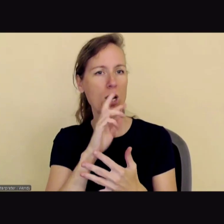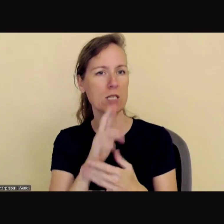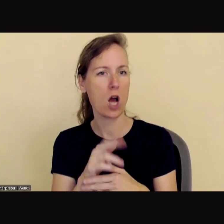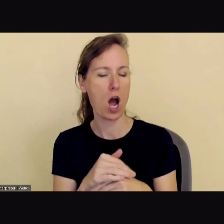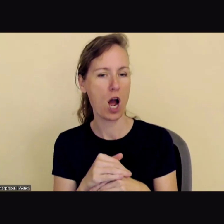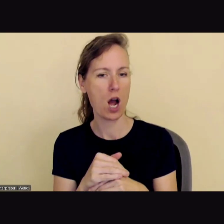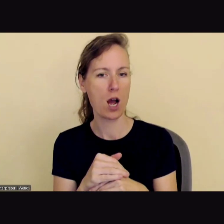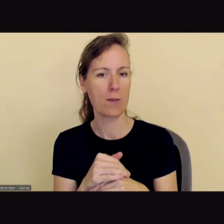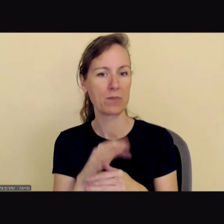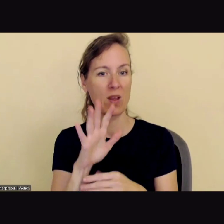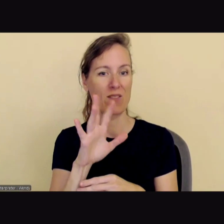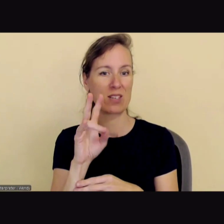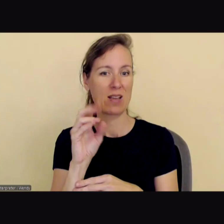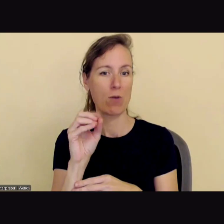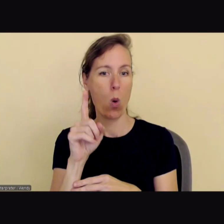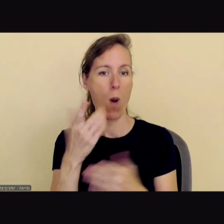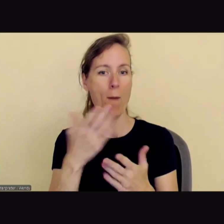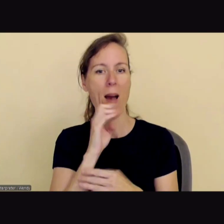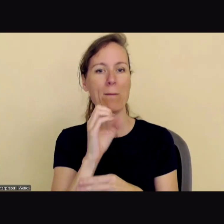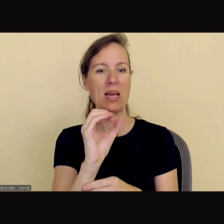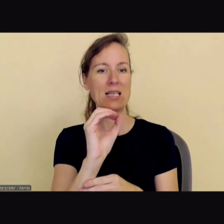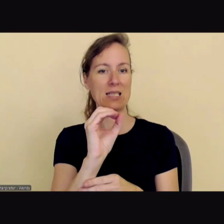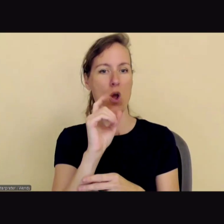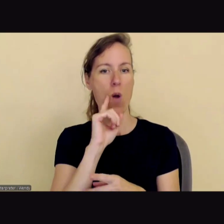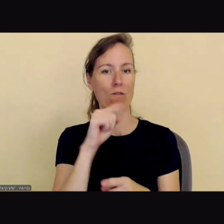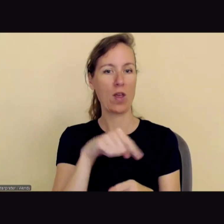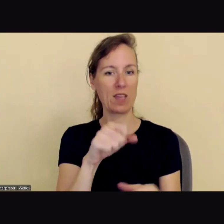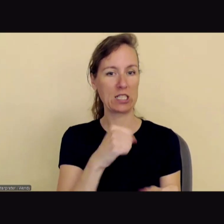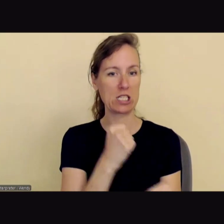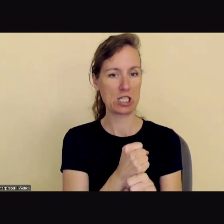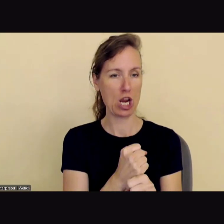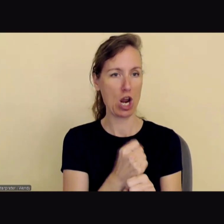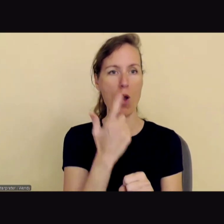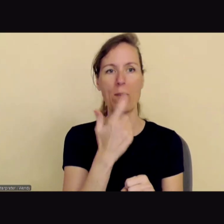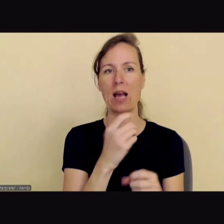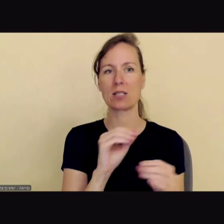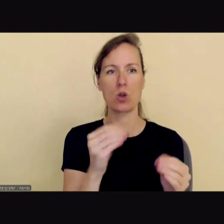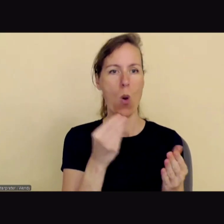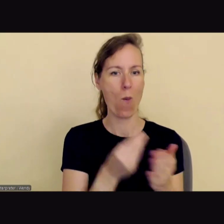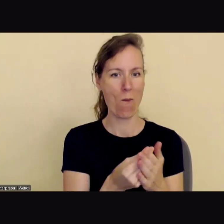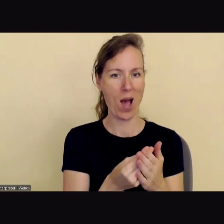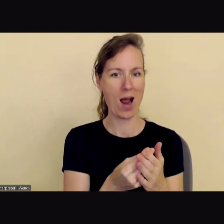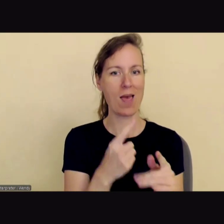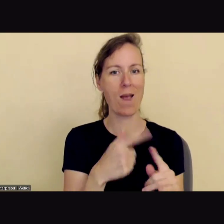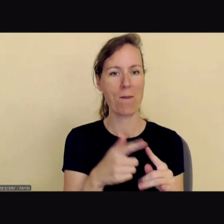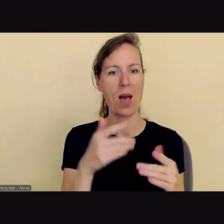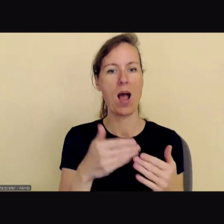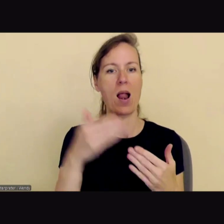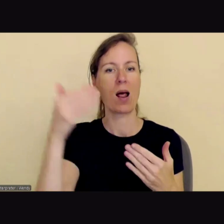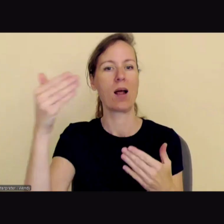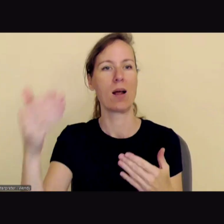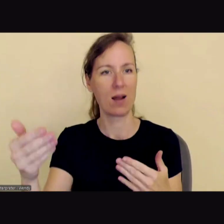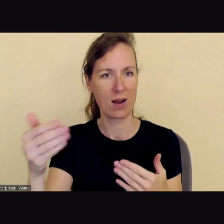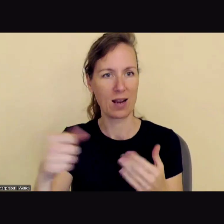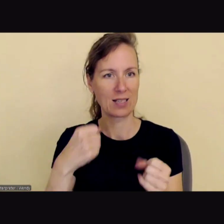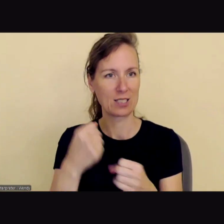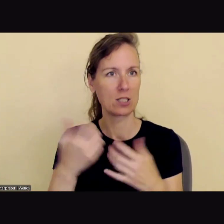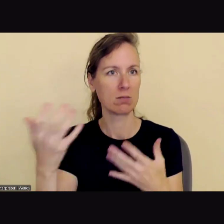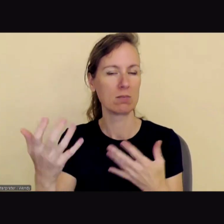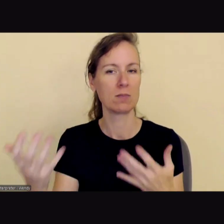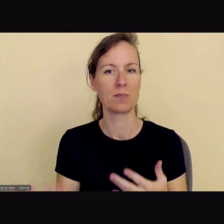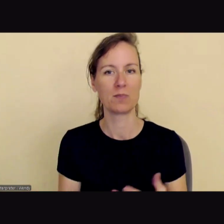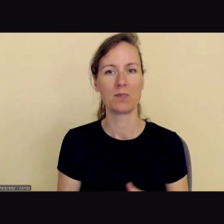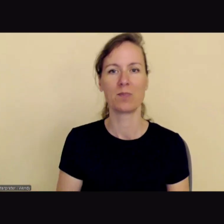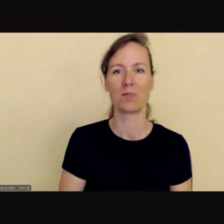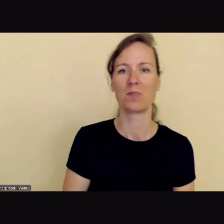any money. Yeah. But year two, okay, all right. So I appreciate you doing that. Don't speak on that. I appreciate. I'm not going to speak. It